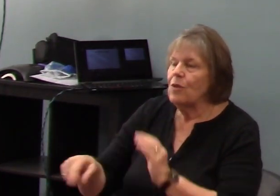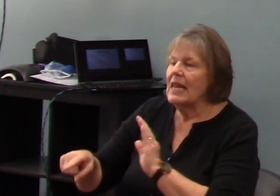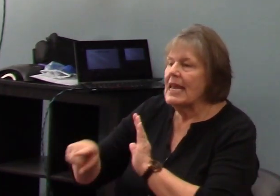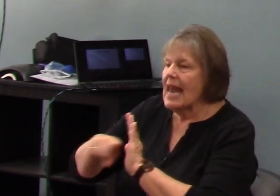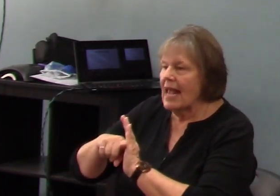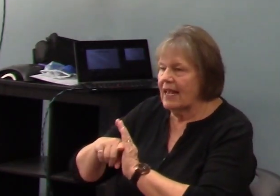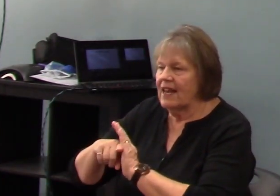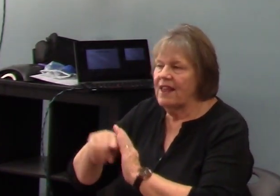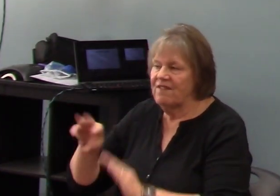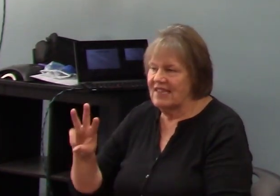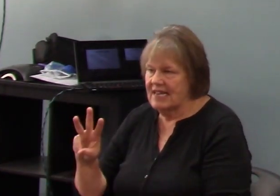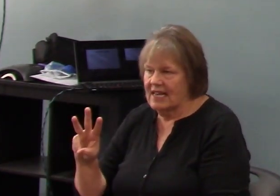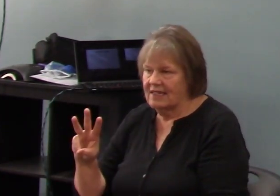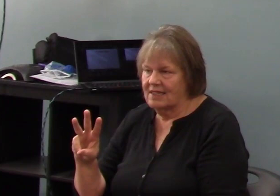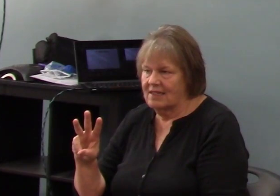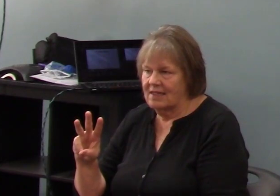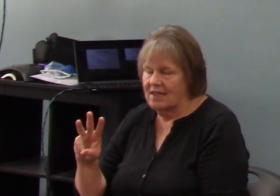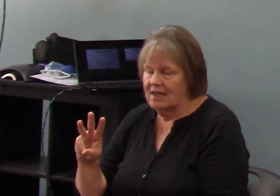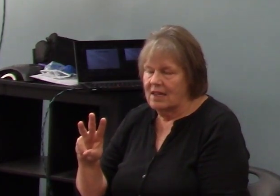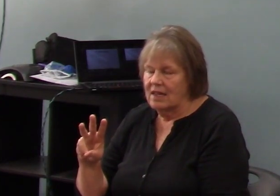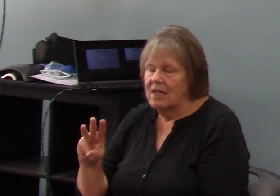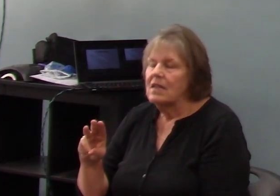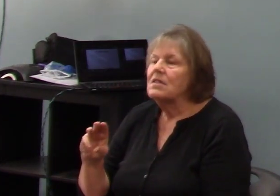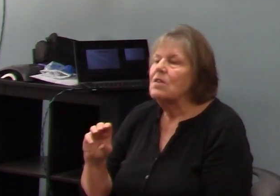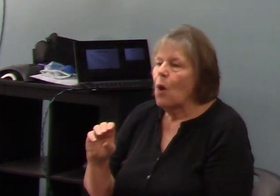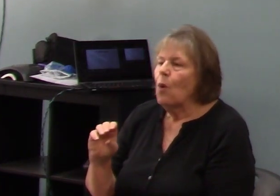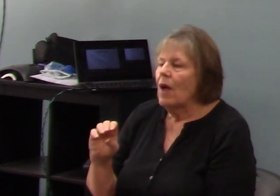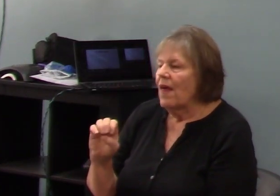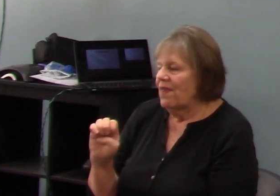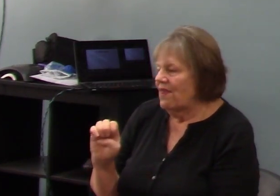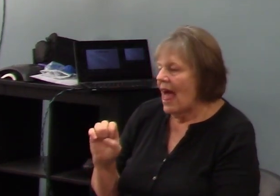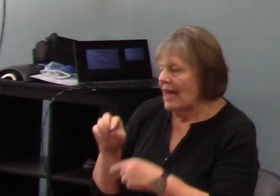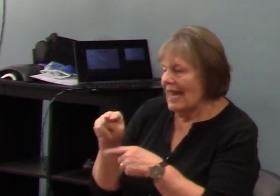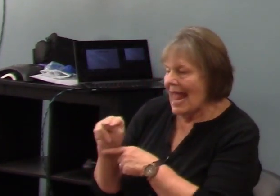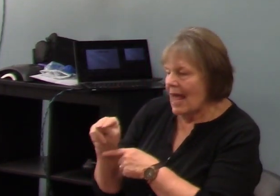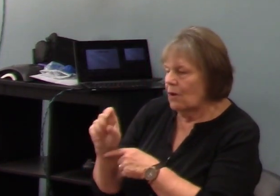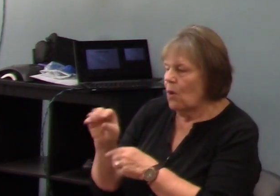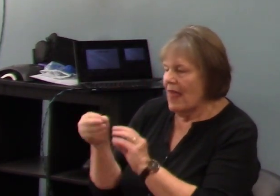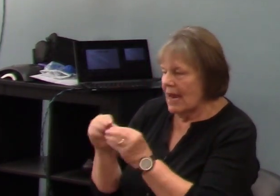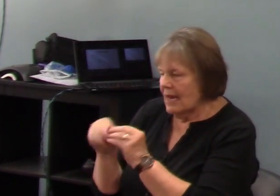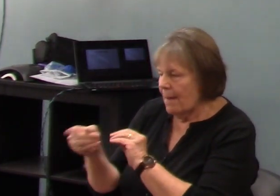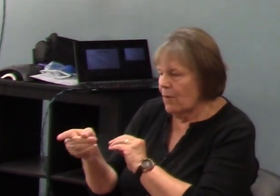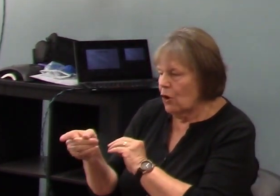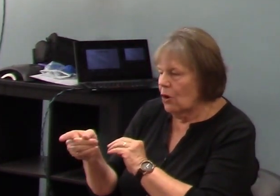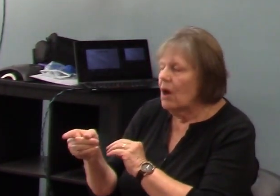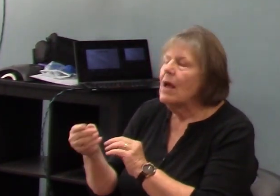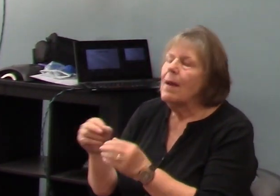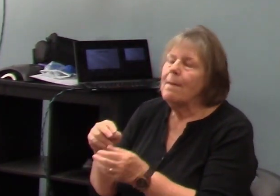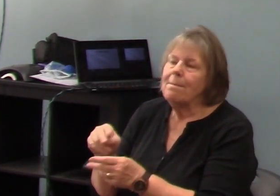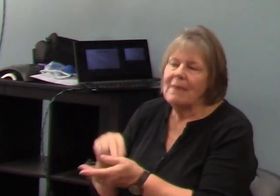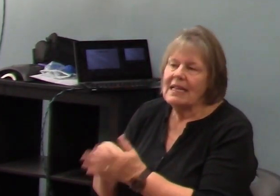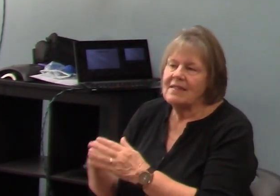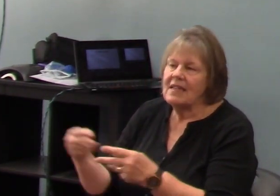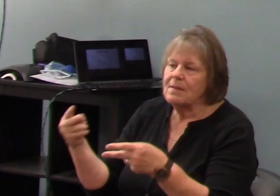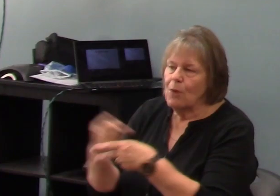the exponents means something is multiplied by itself. So 10 multiplied by itself 6 times gives you